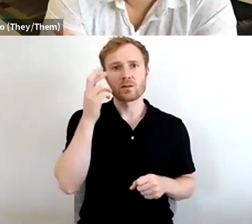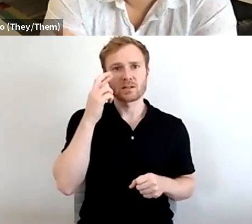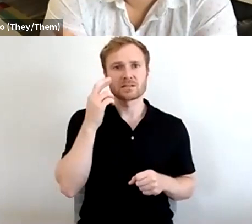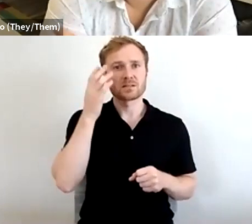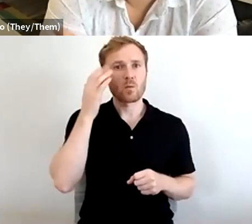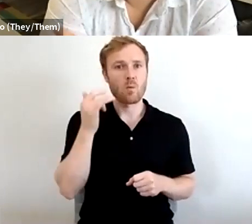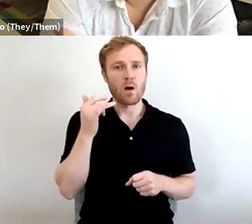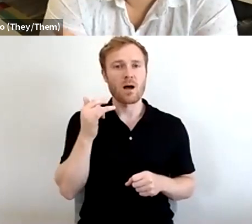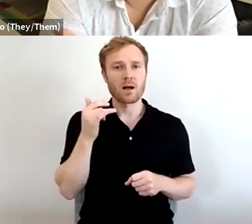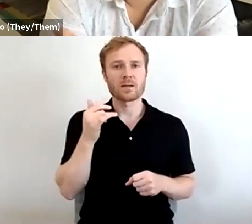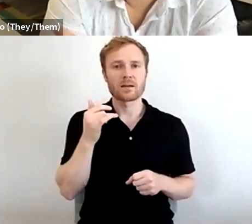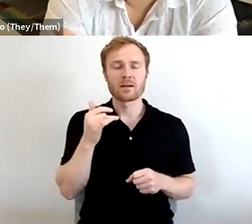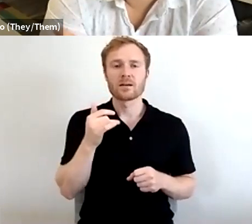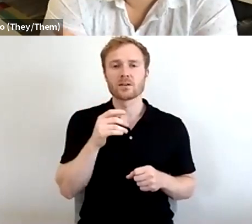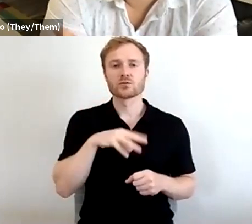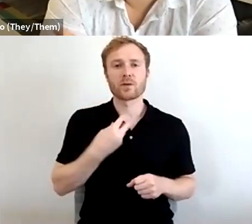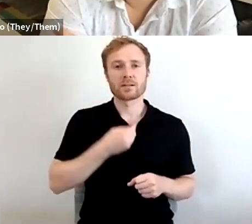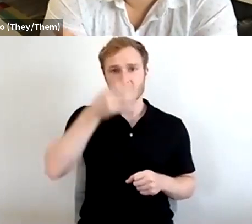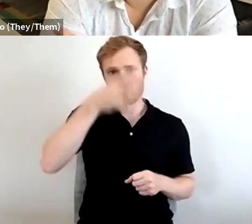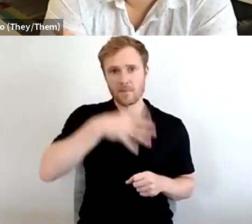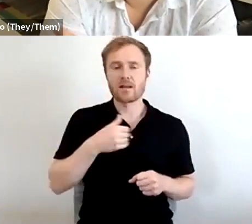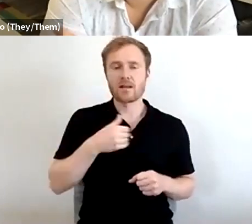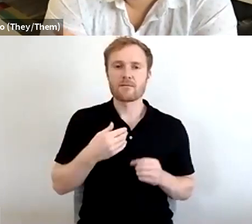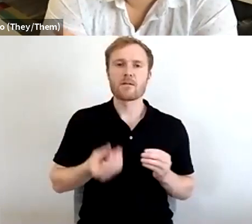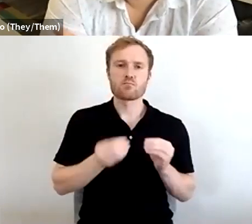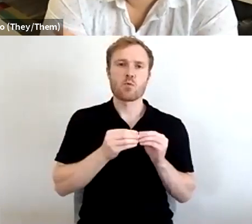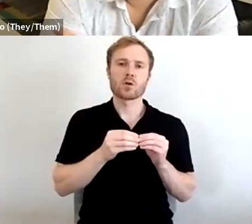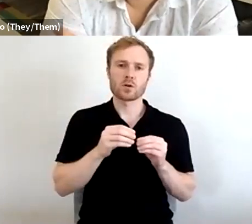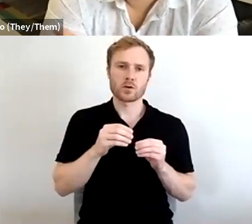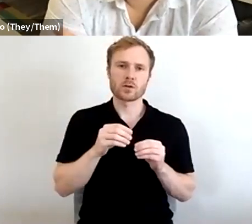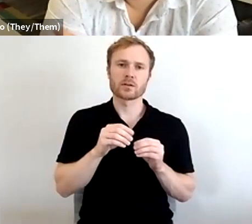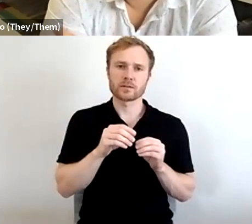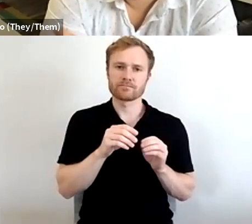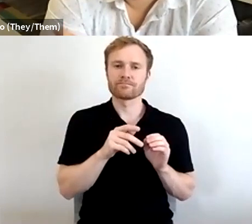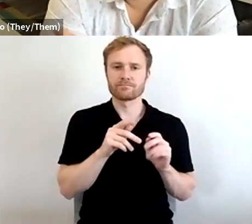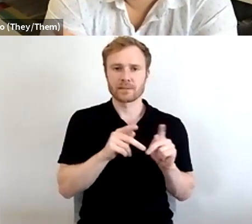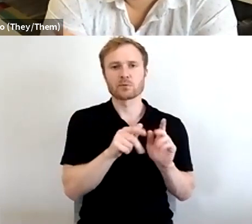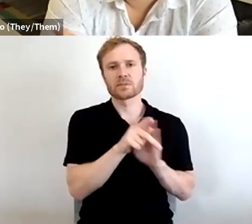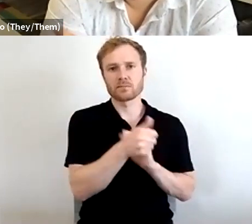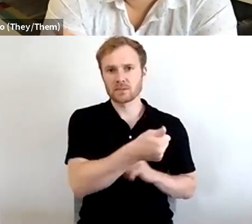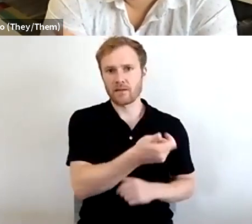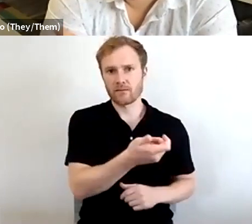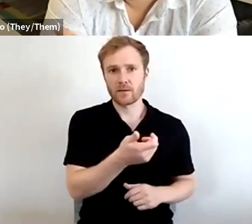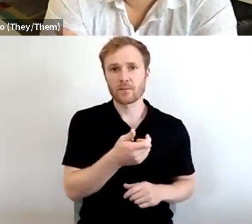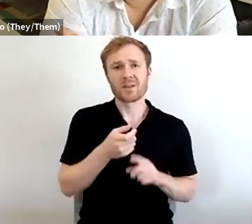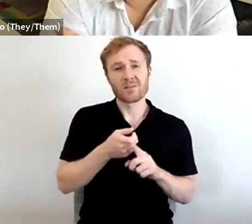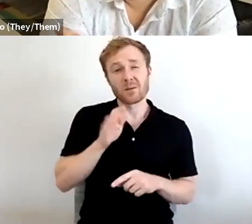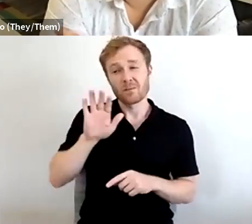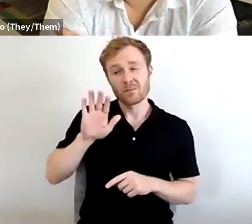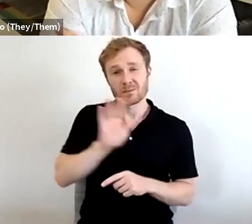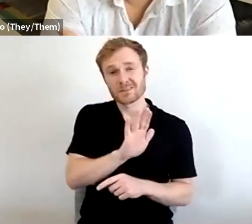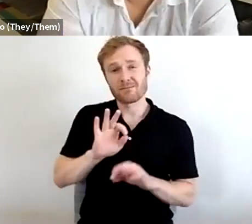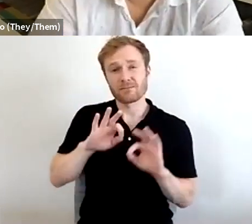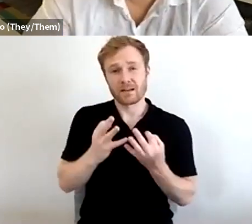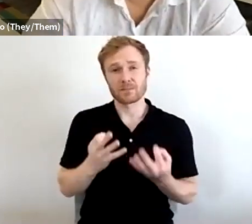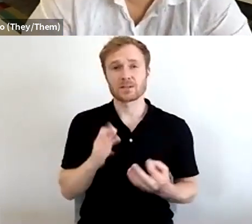higher rate of suicides from your own family too. I just had to bring that up.